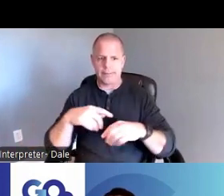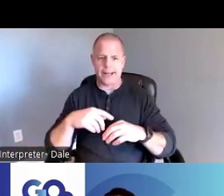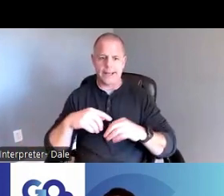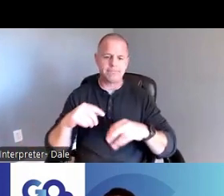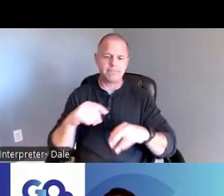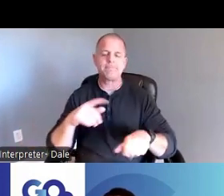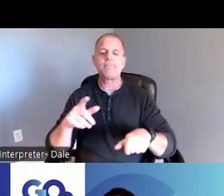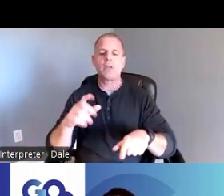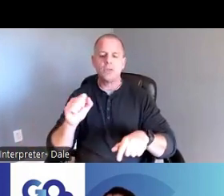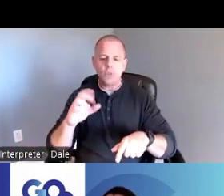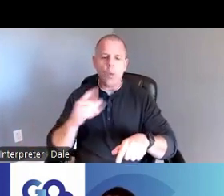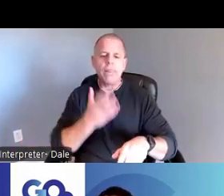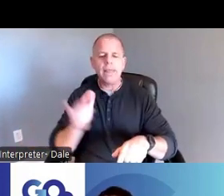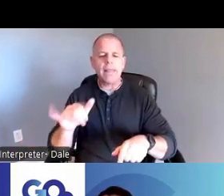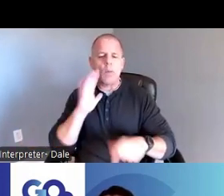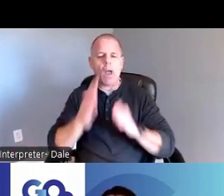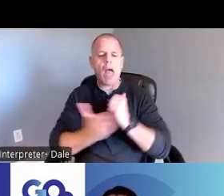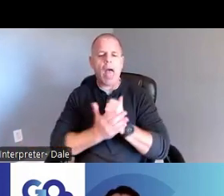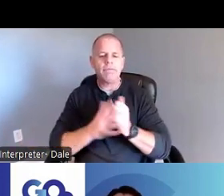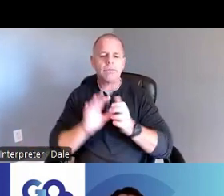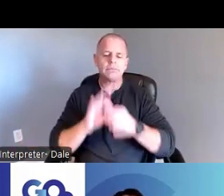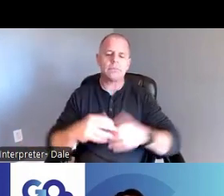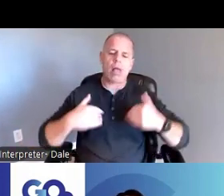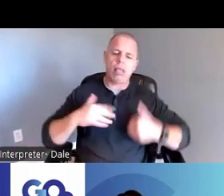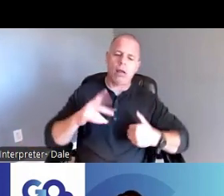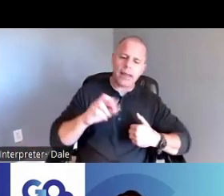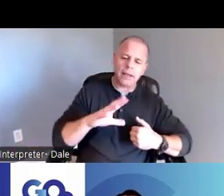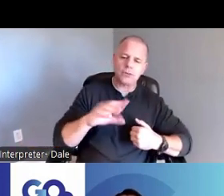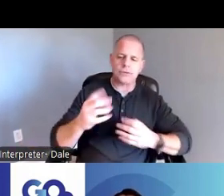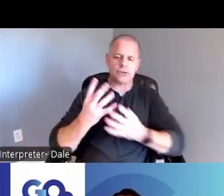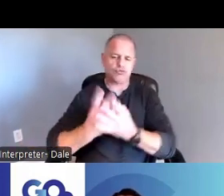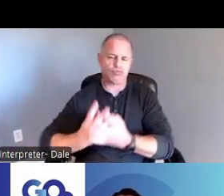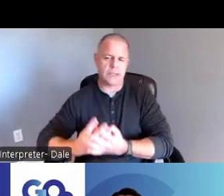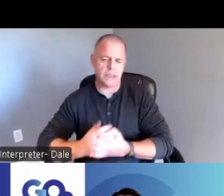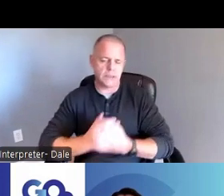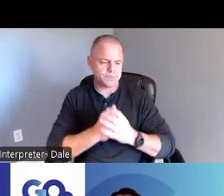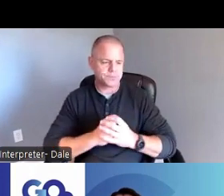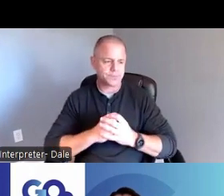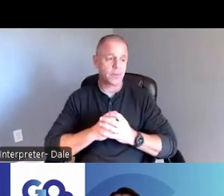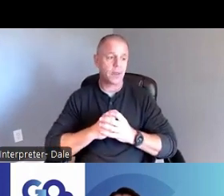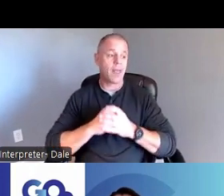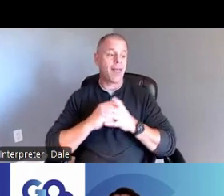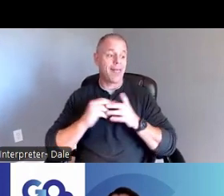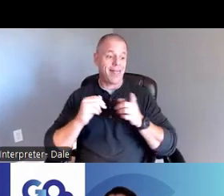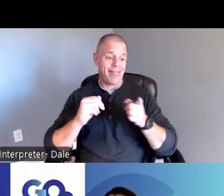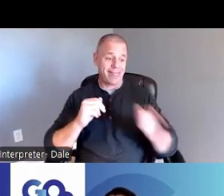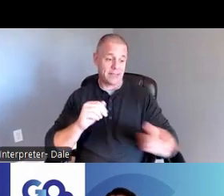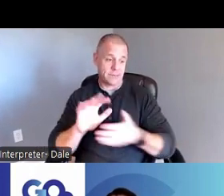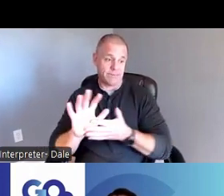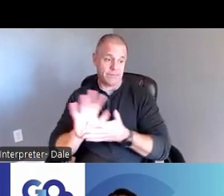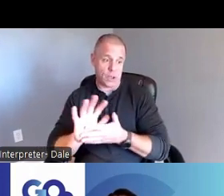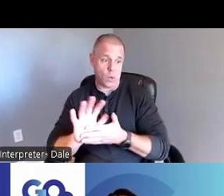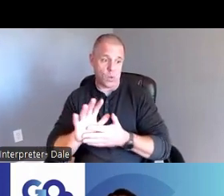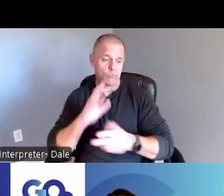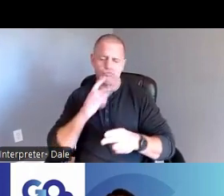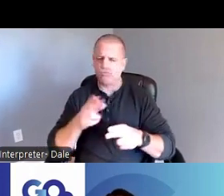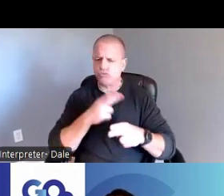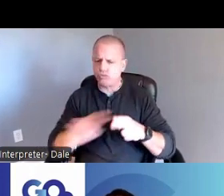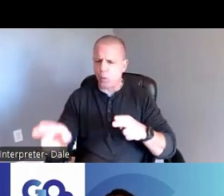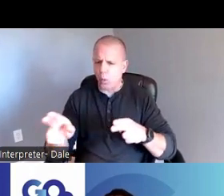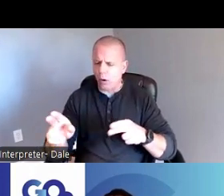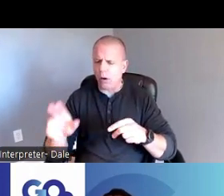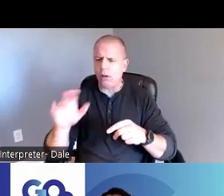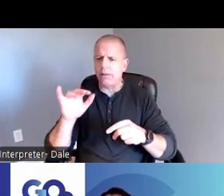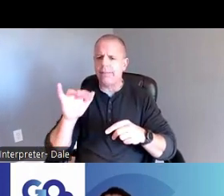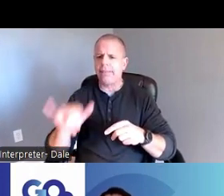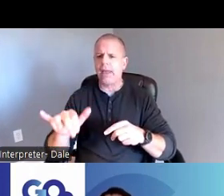helpful when it comes to lung cancer and lung cancer screening. So this is a very short video that we